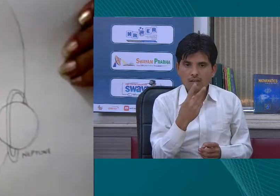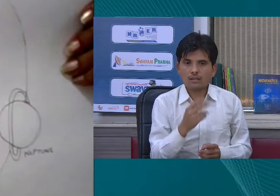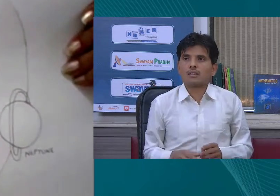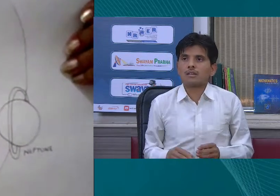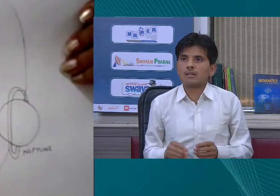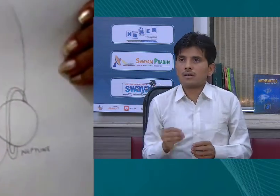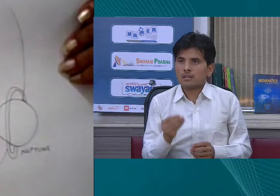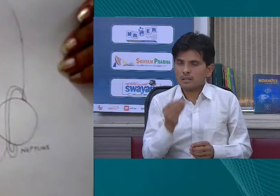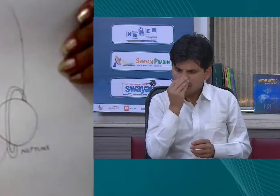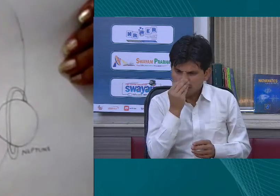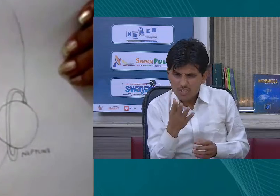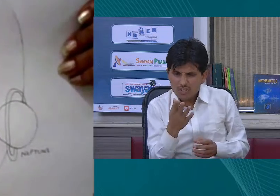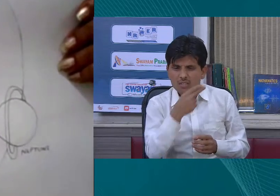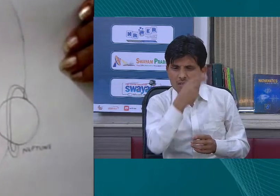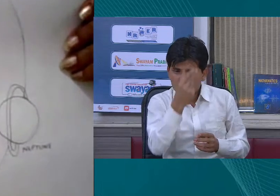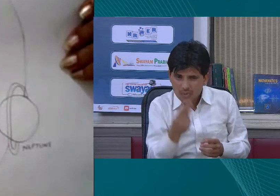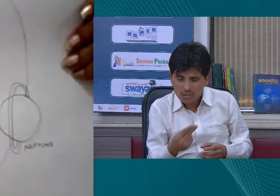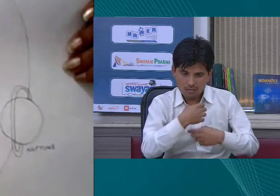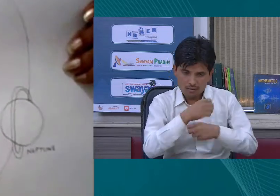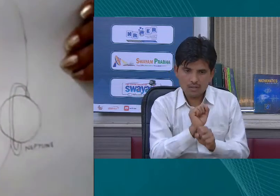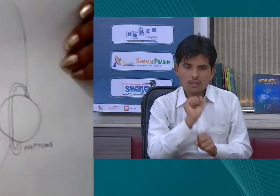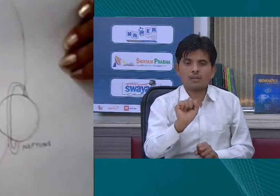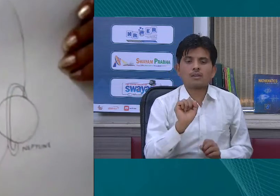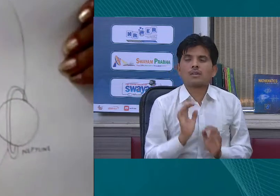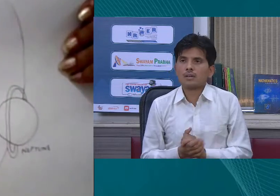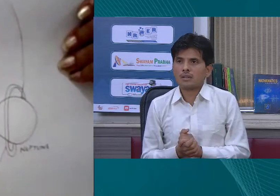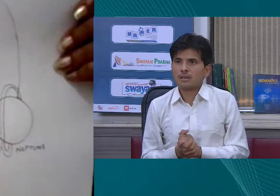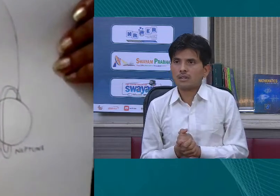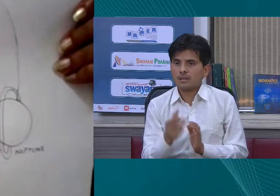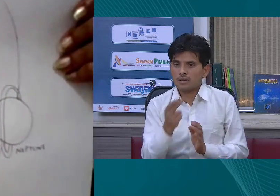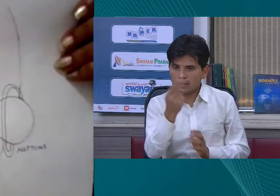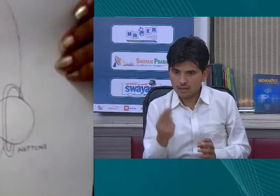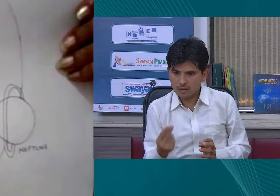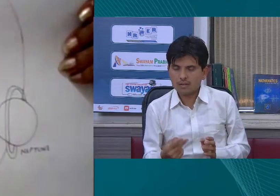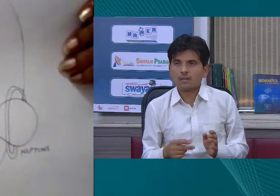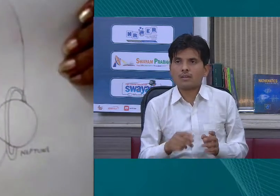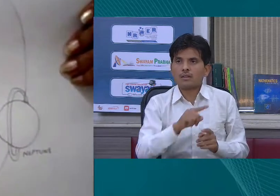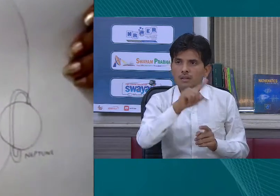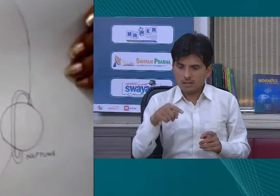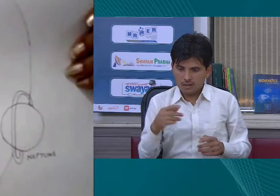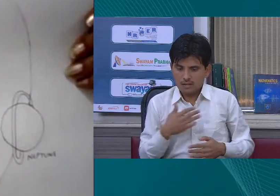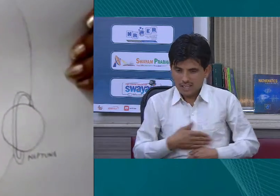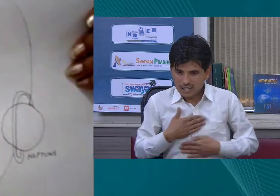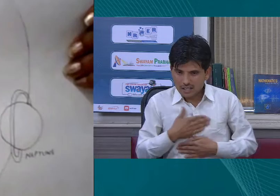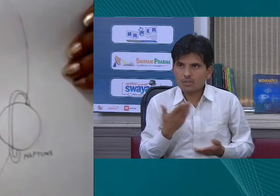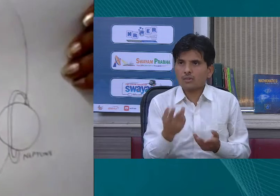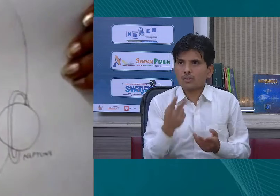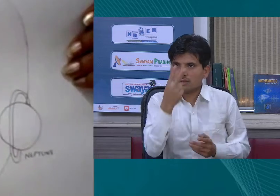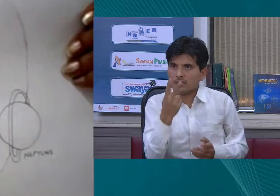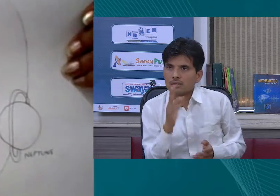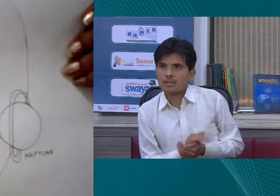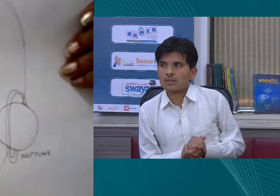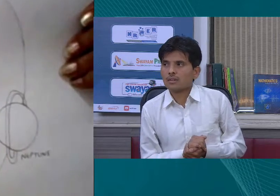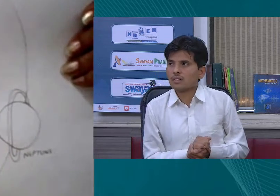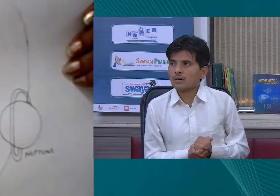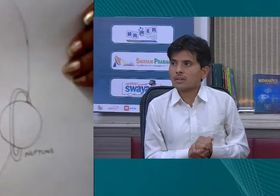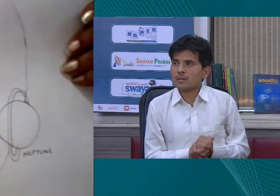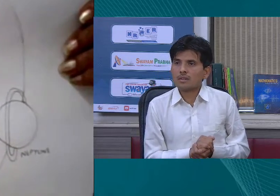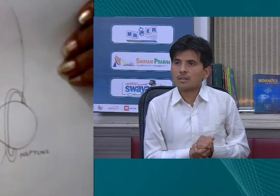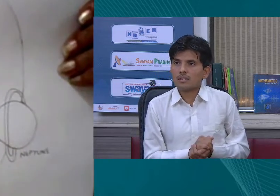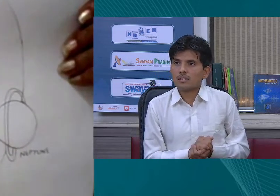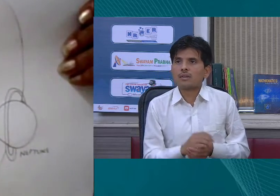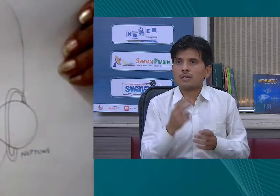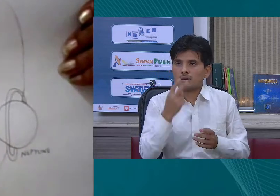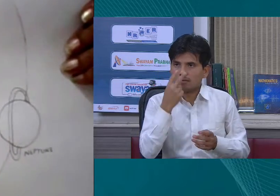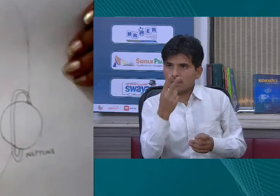them a feeling. So the teacher can just draw, or the parents can help in drawing and ask our friends to label them,